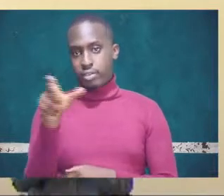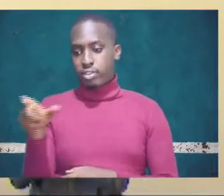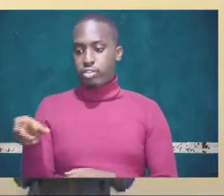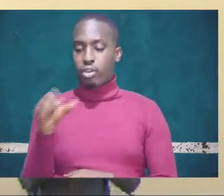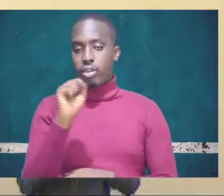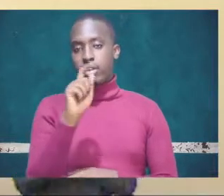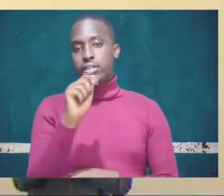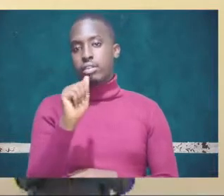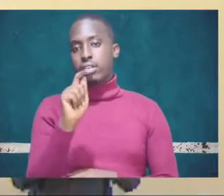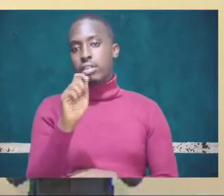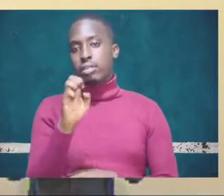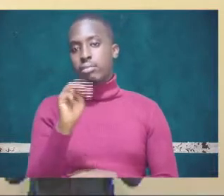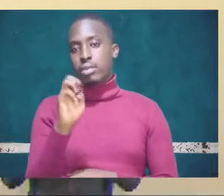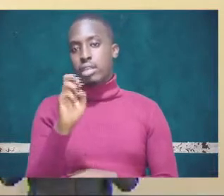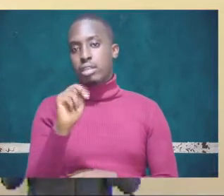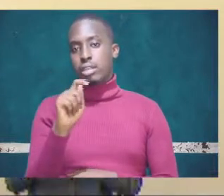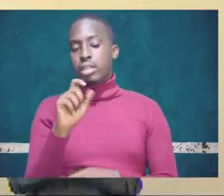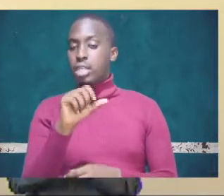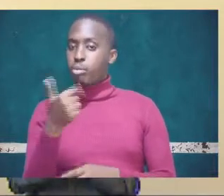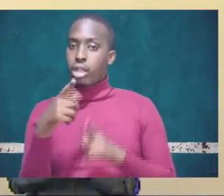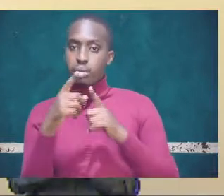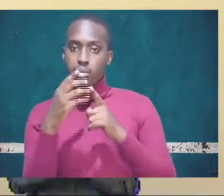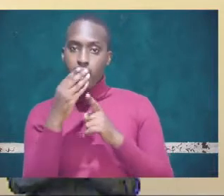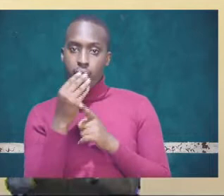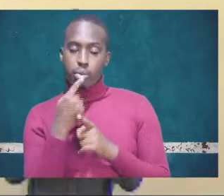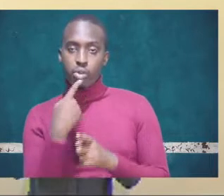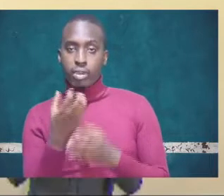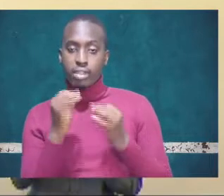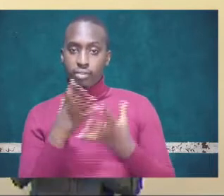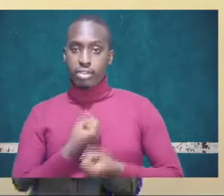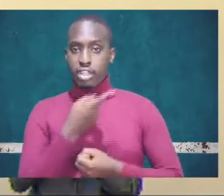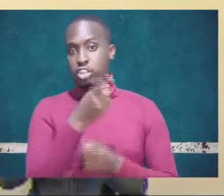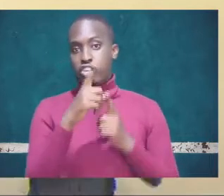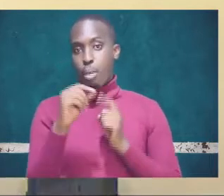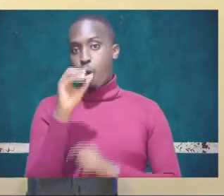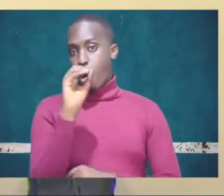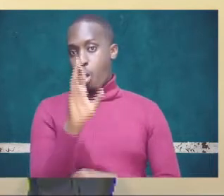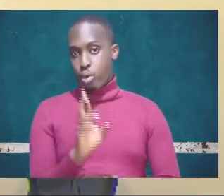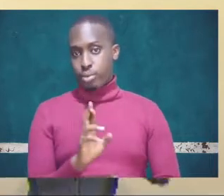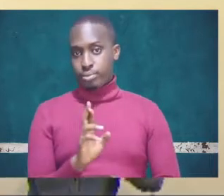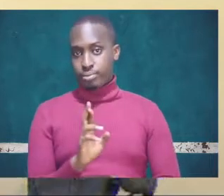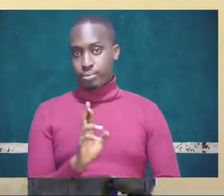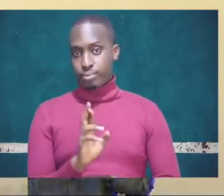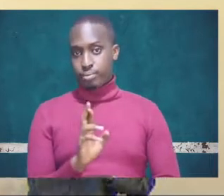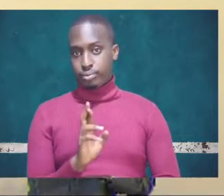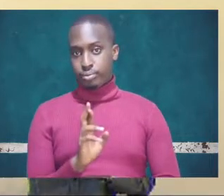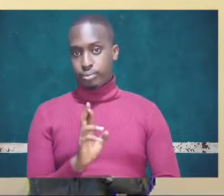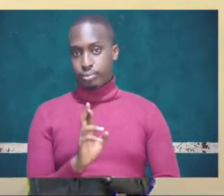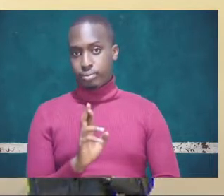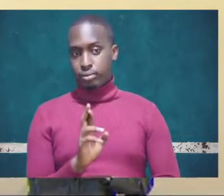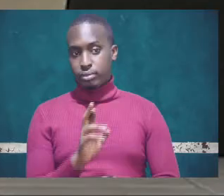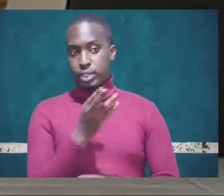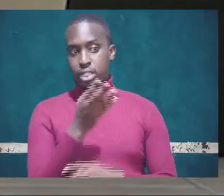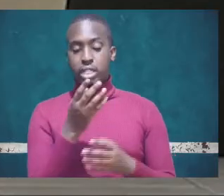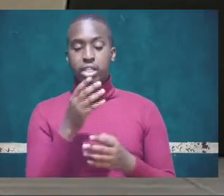statements. In other words, if I have this word or, It means the solutions that we